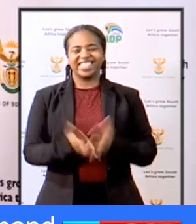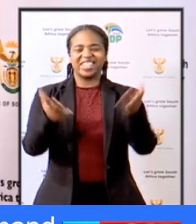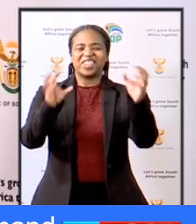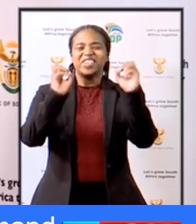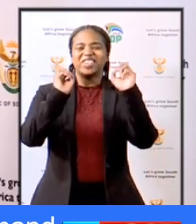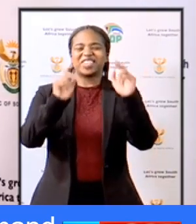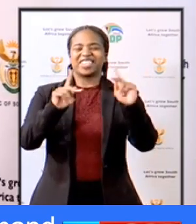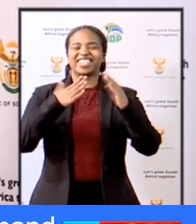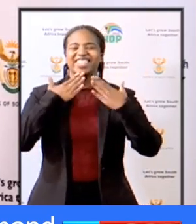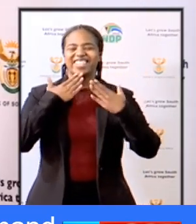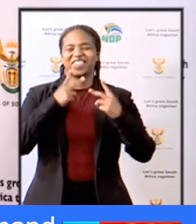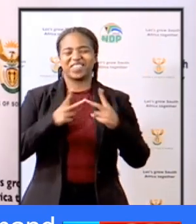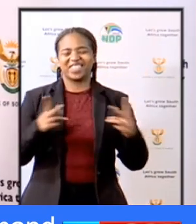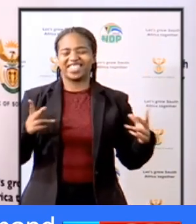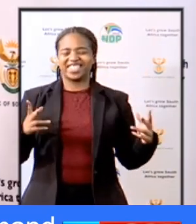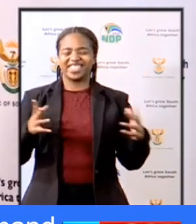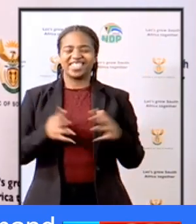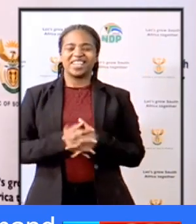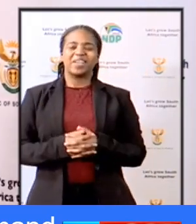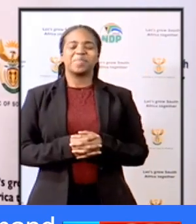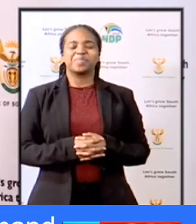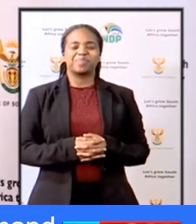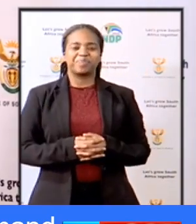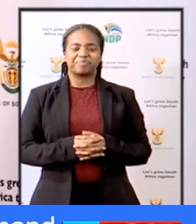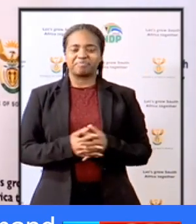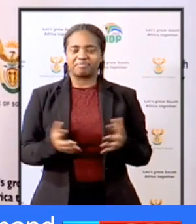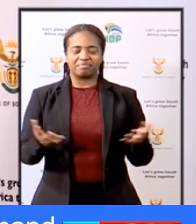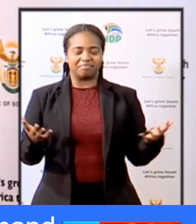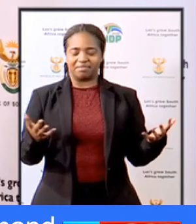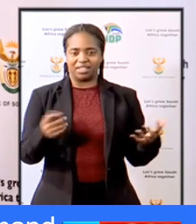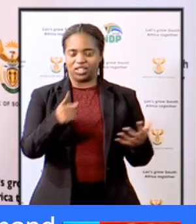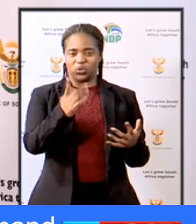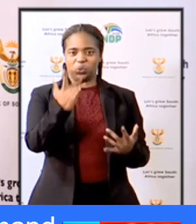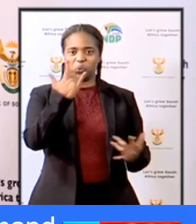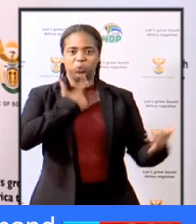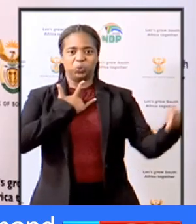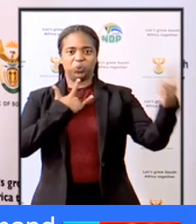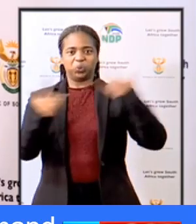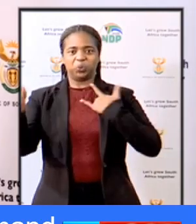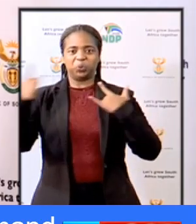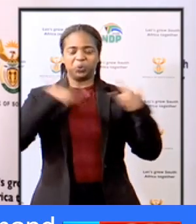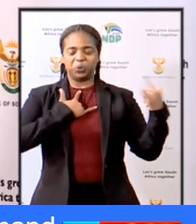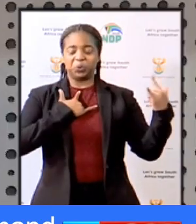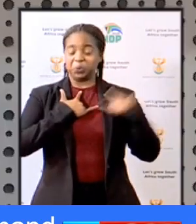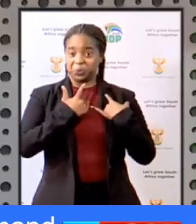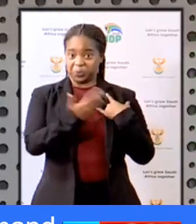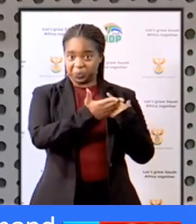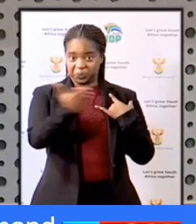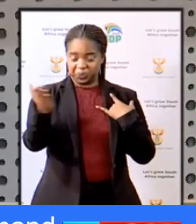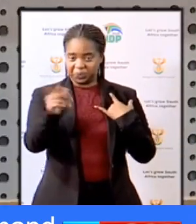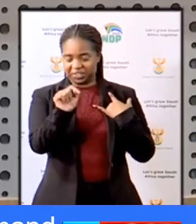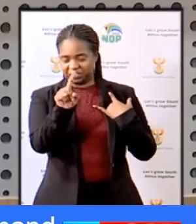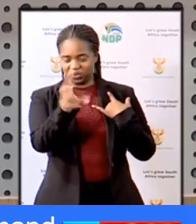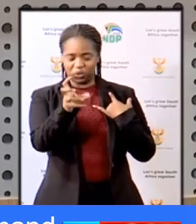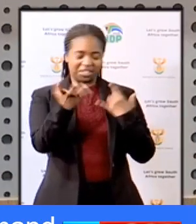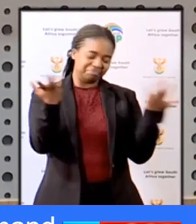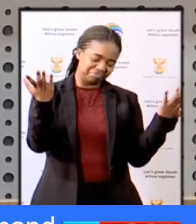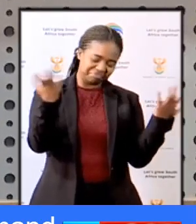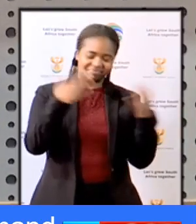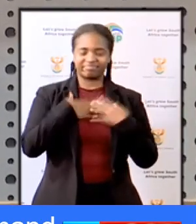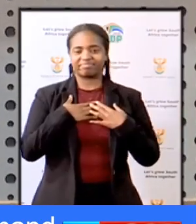Okay, no, thank you very much. With so much love from the media, how can I go wrong?